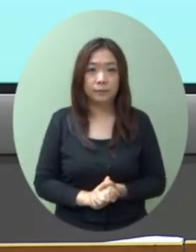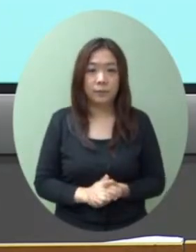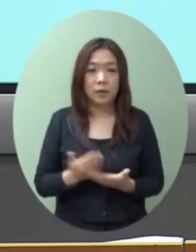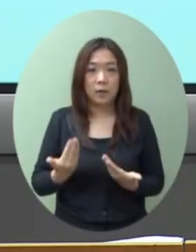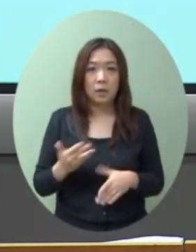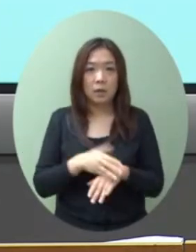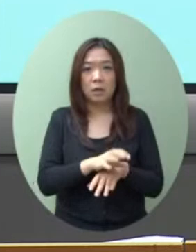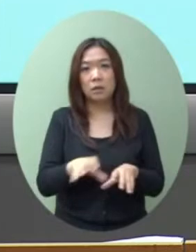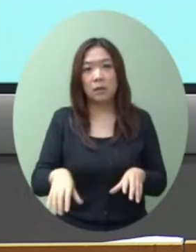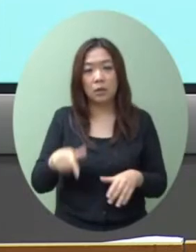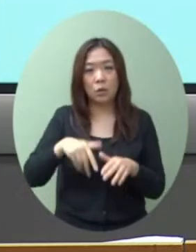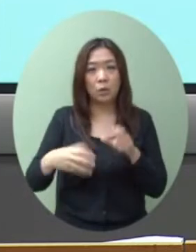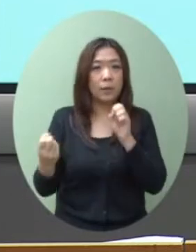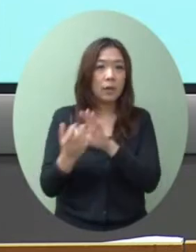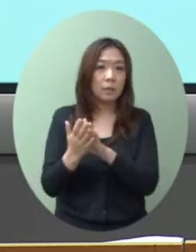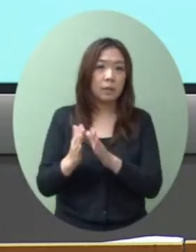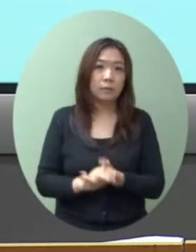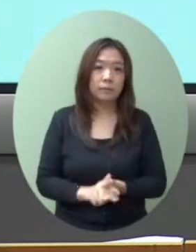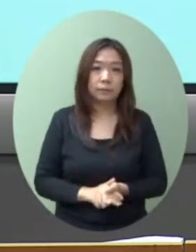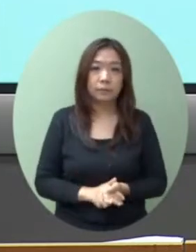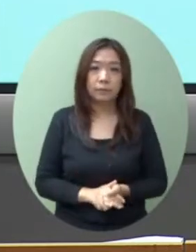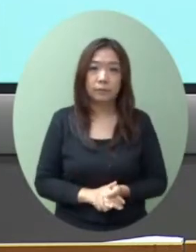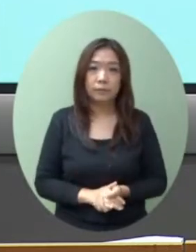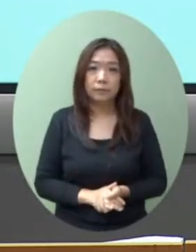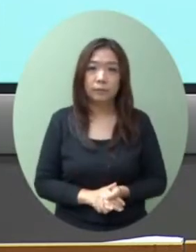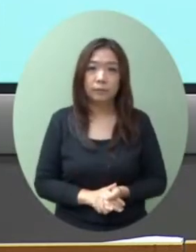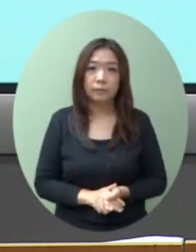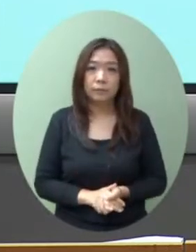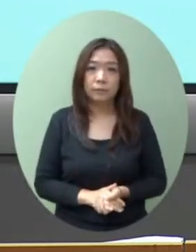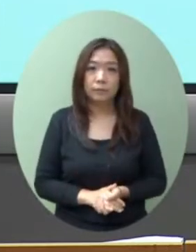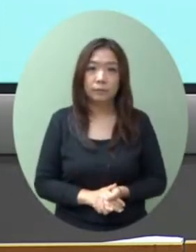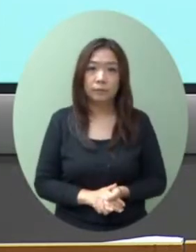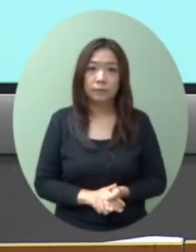of COVID-19 is less than 1%.